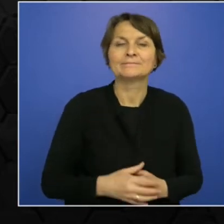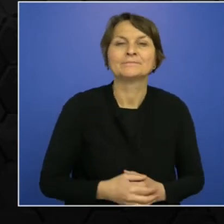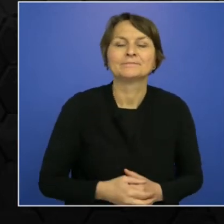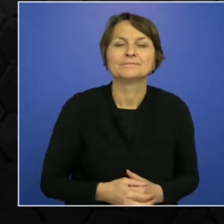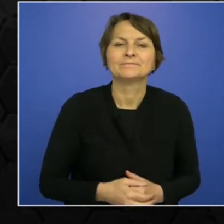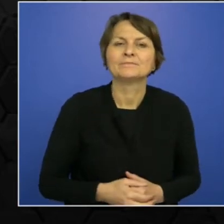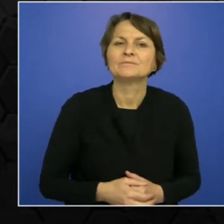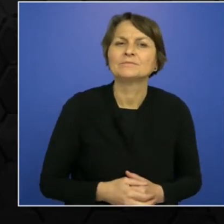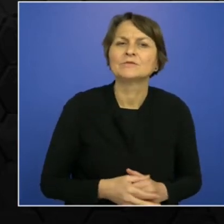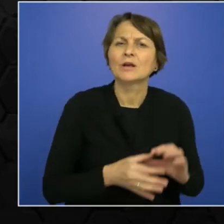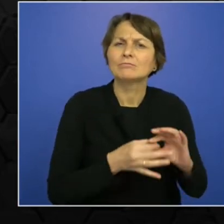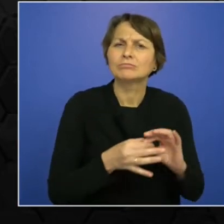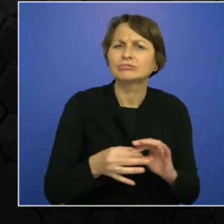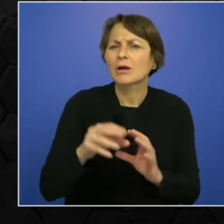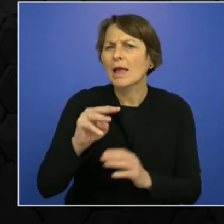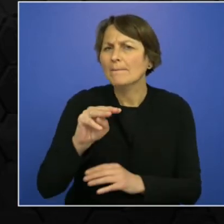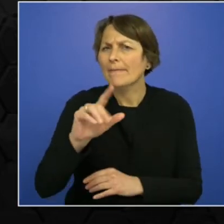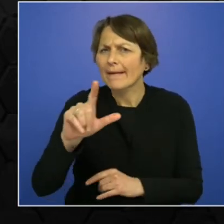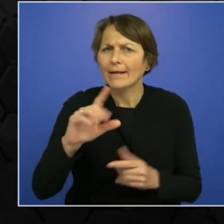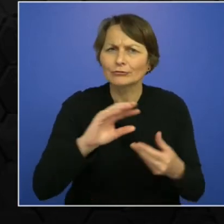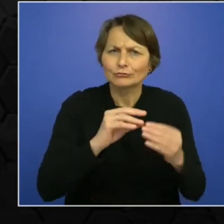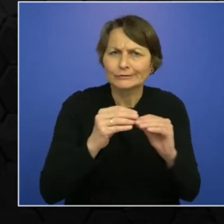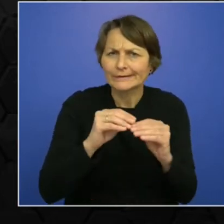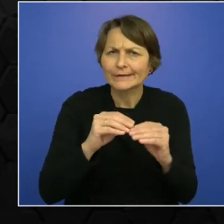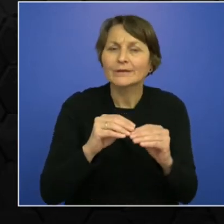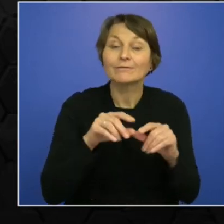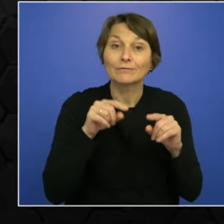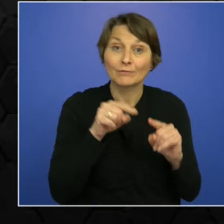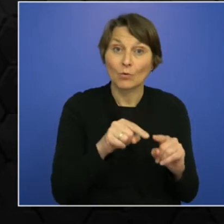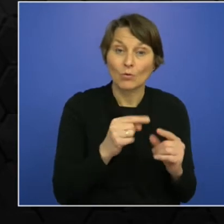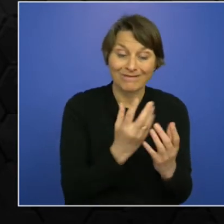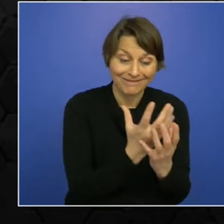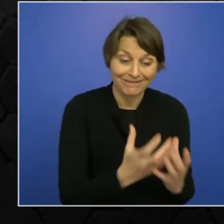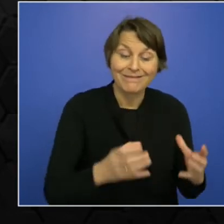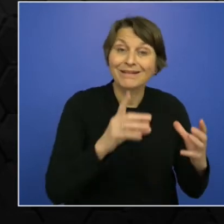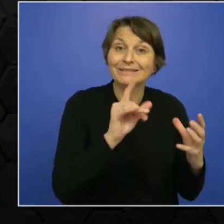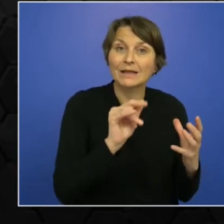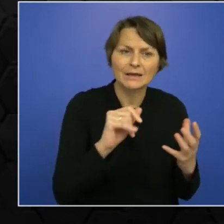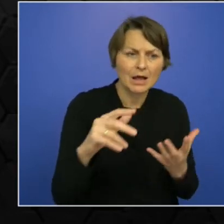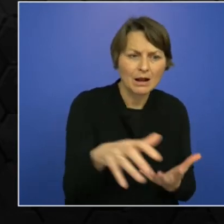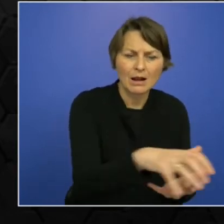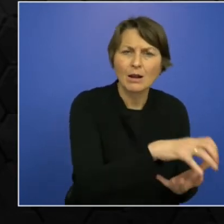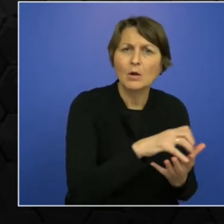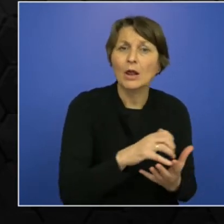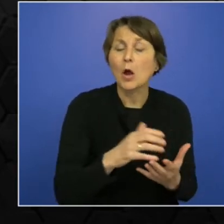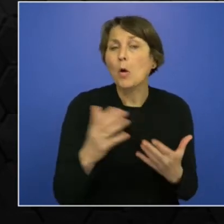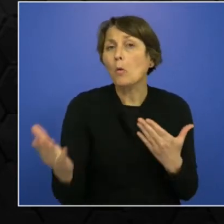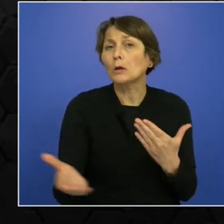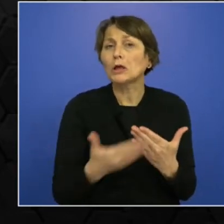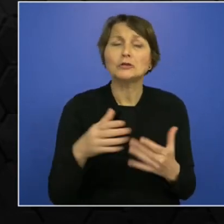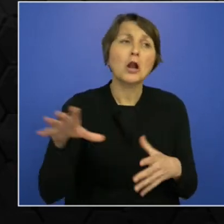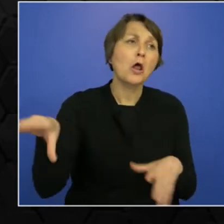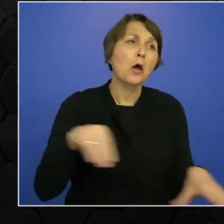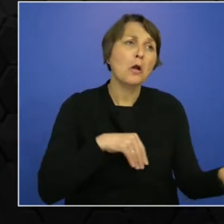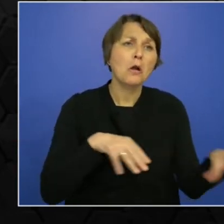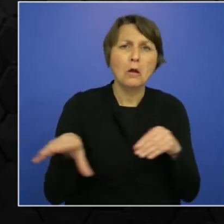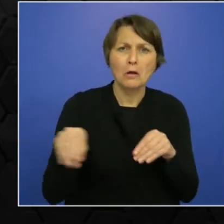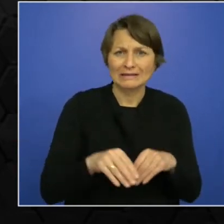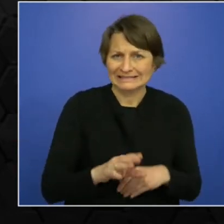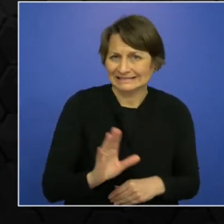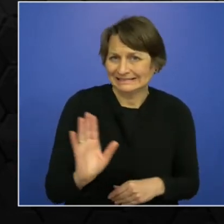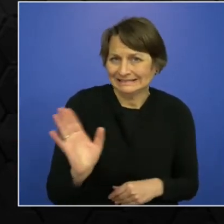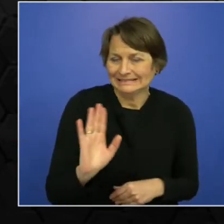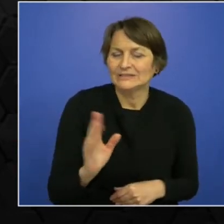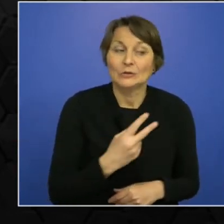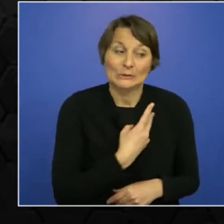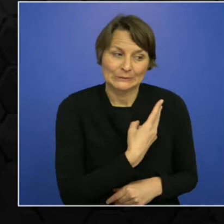learning engineer knows that data collection is no walk in the park. So we took on this task and decided we were going to